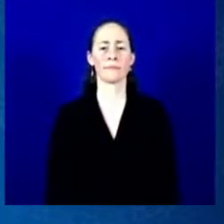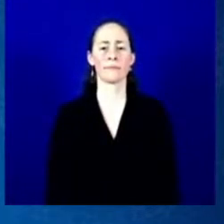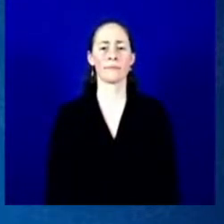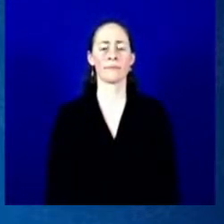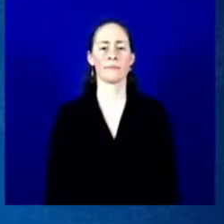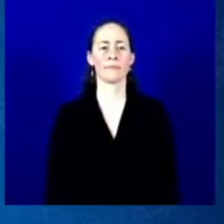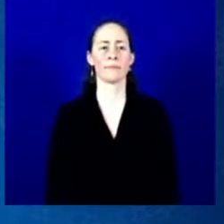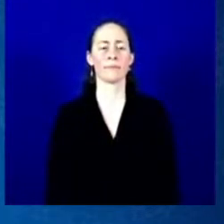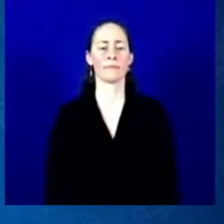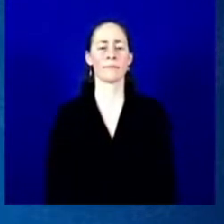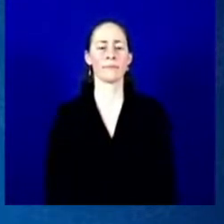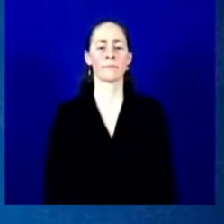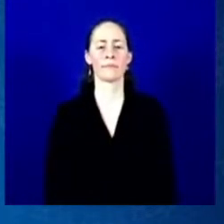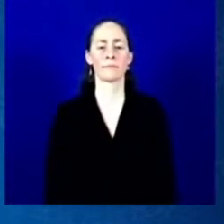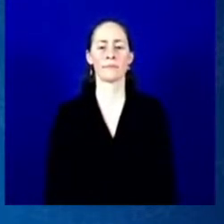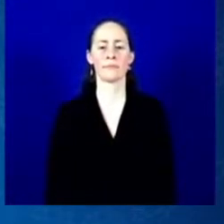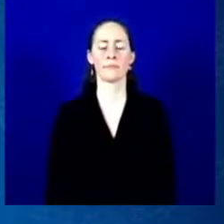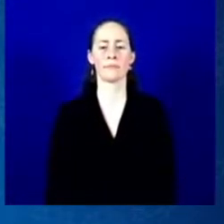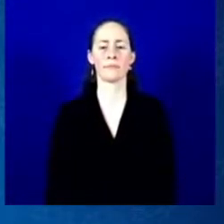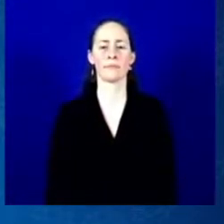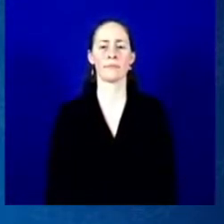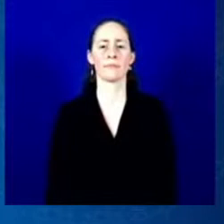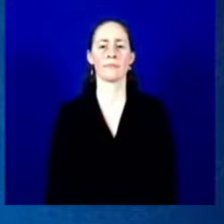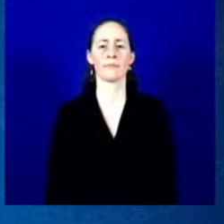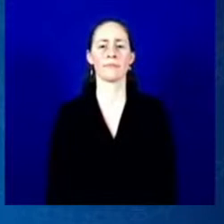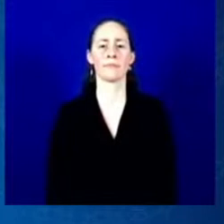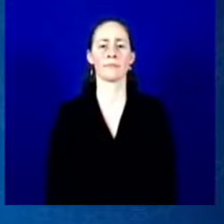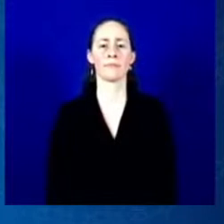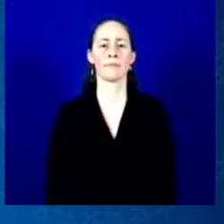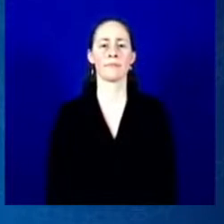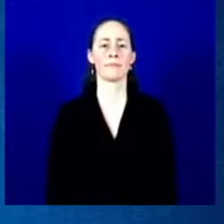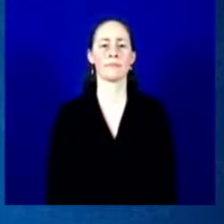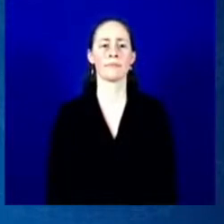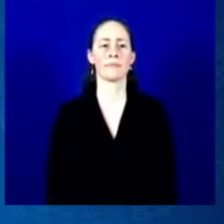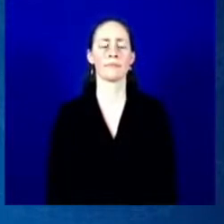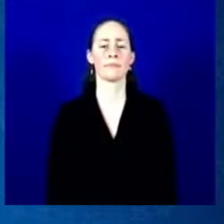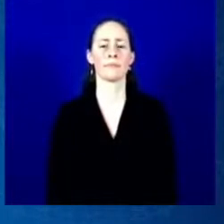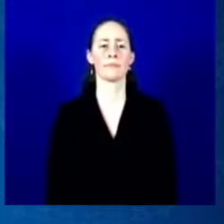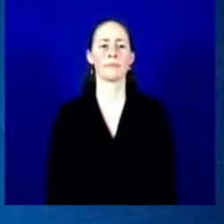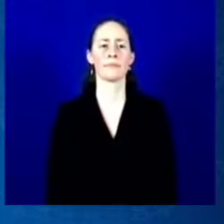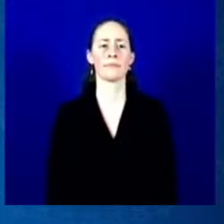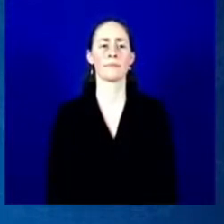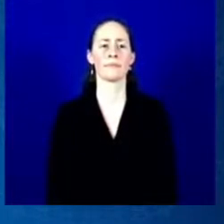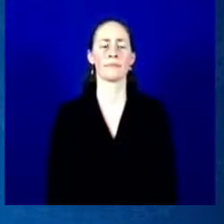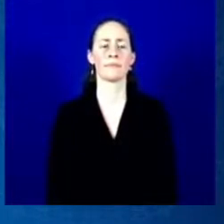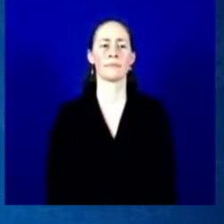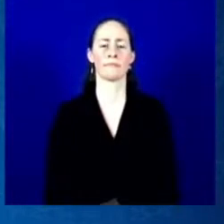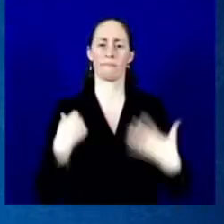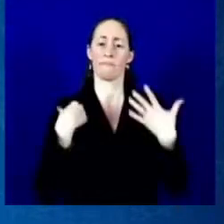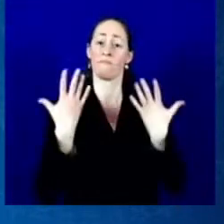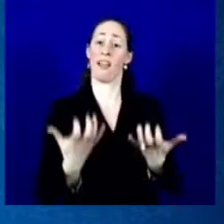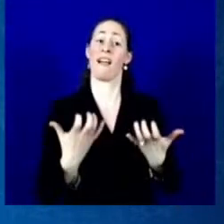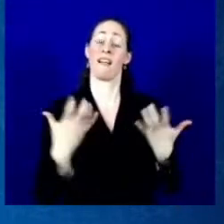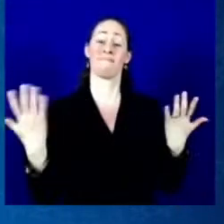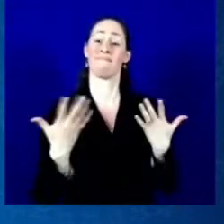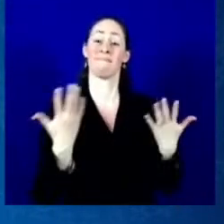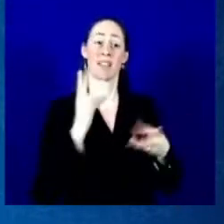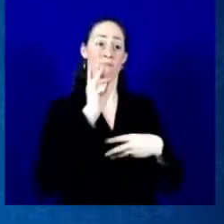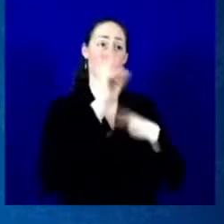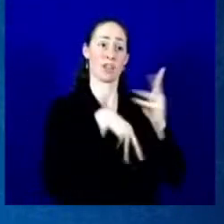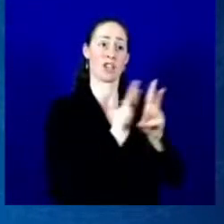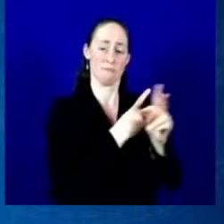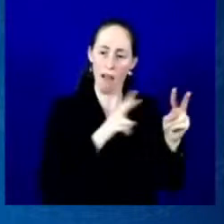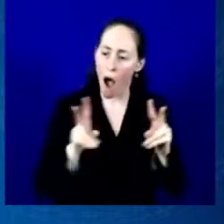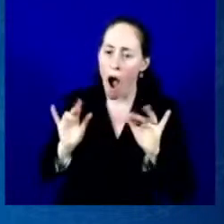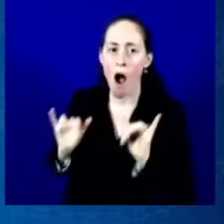sure that the world could see there was a consensus, that we are at an inflection point in history.